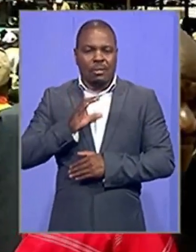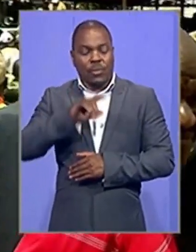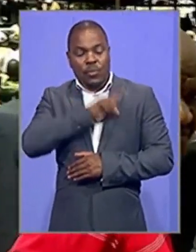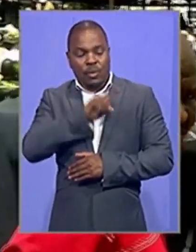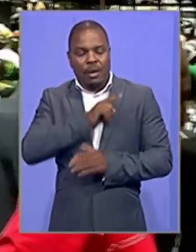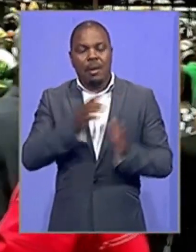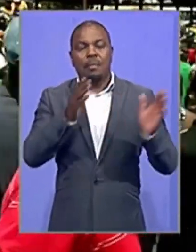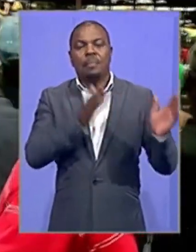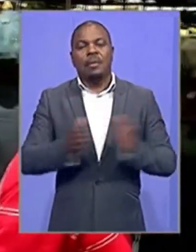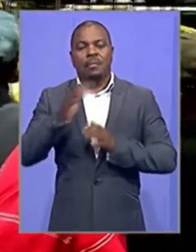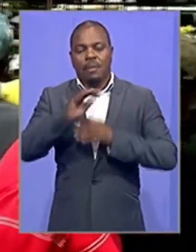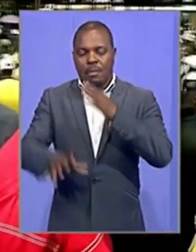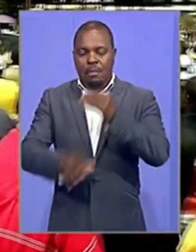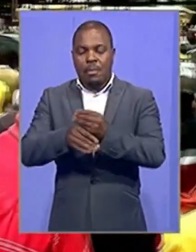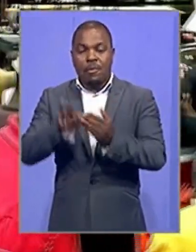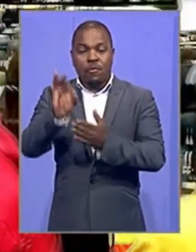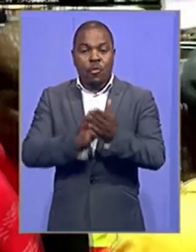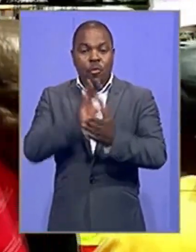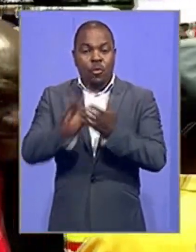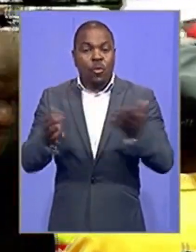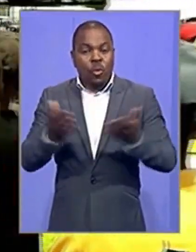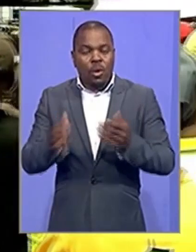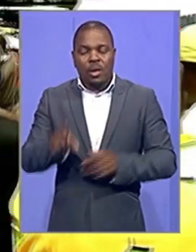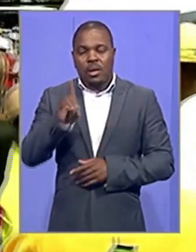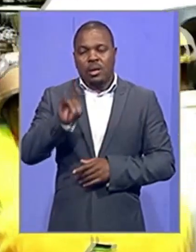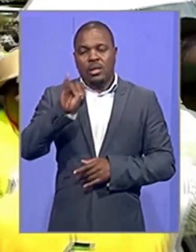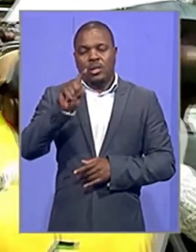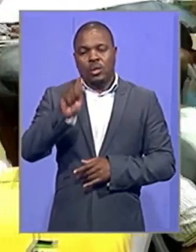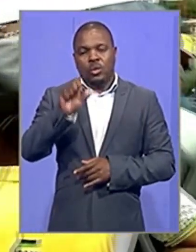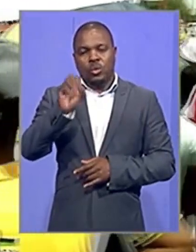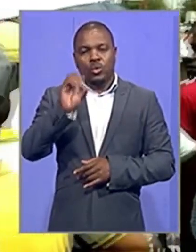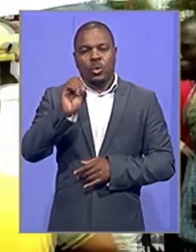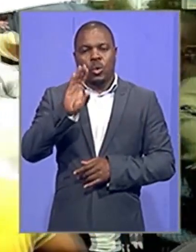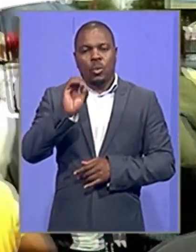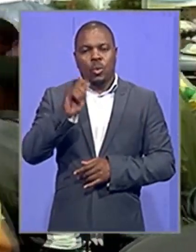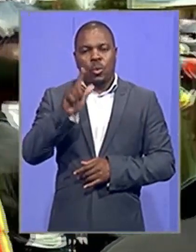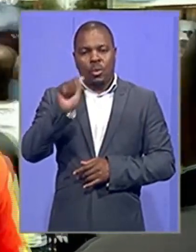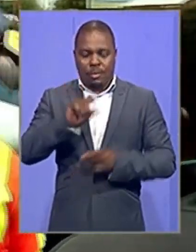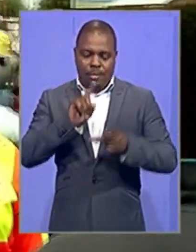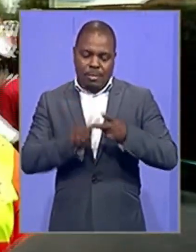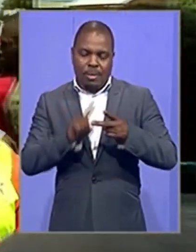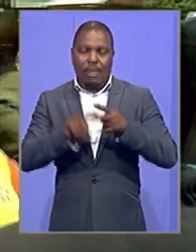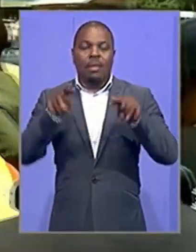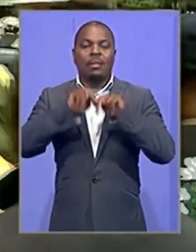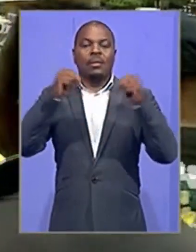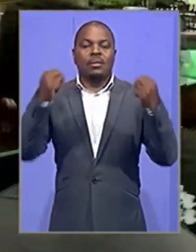ipakanyetsa ditlhophotlaleletso tsa masepala wa Ditsobotla le conference ya bosetšhaba ya